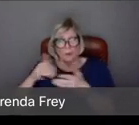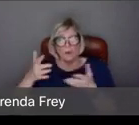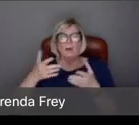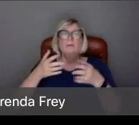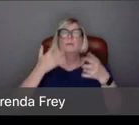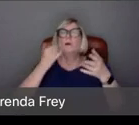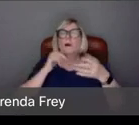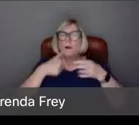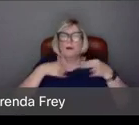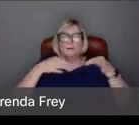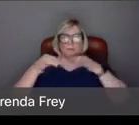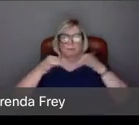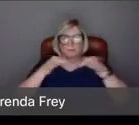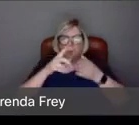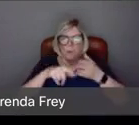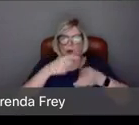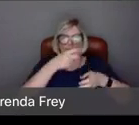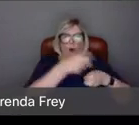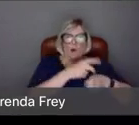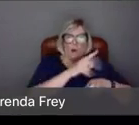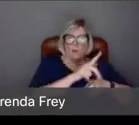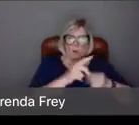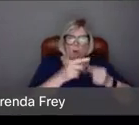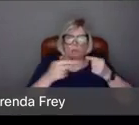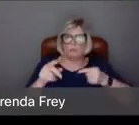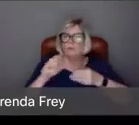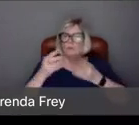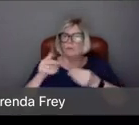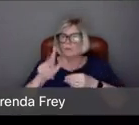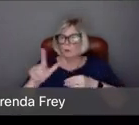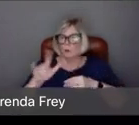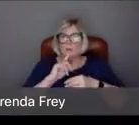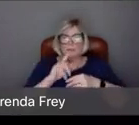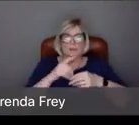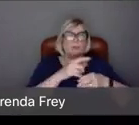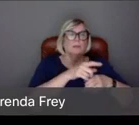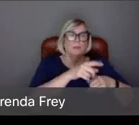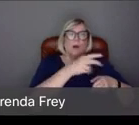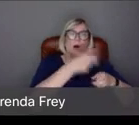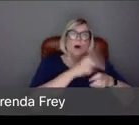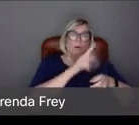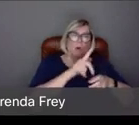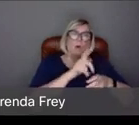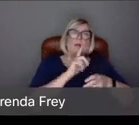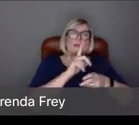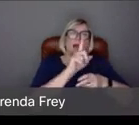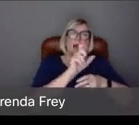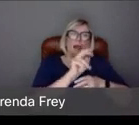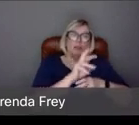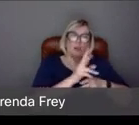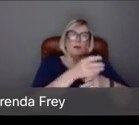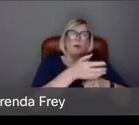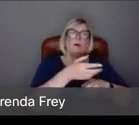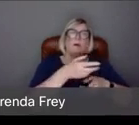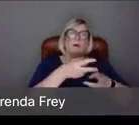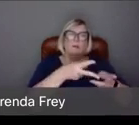what it is. So a hard pull is when a lender is pulling your credit score and your credit report for the